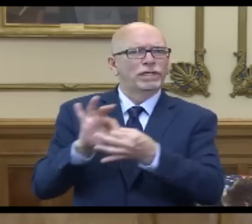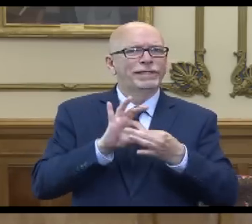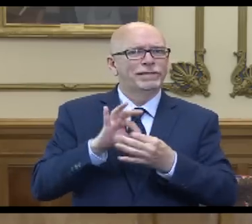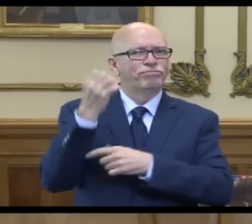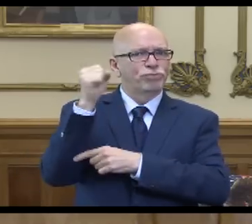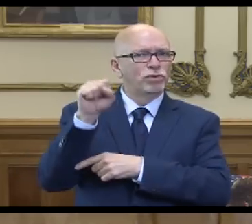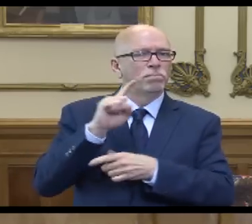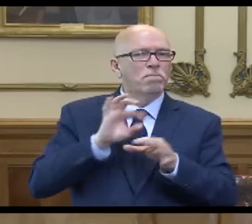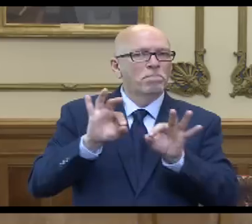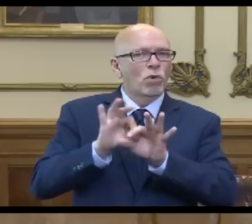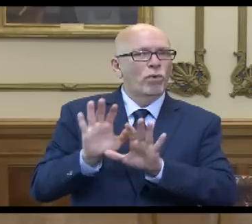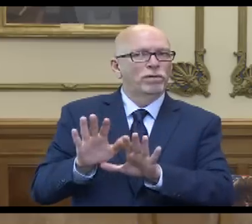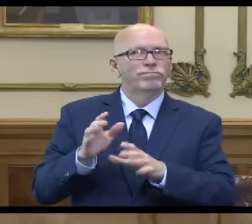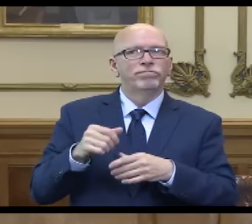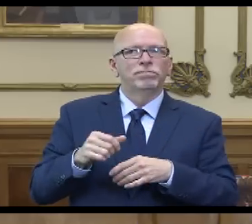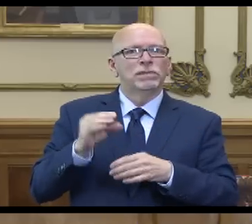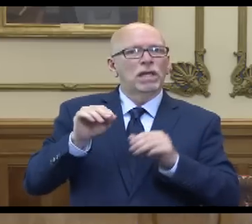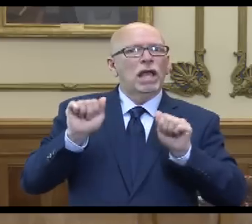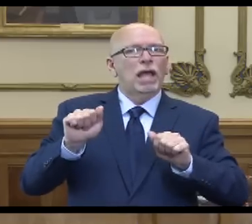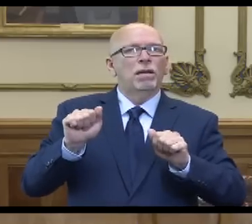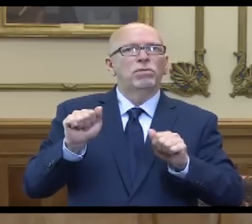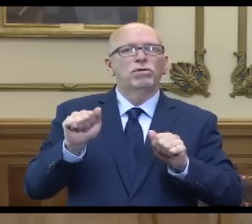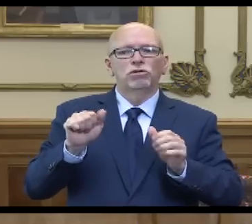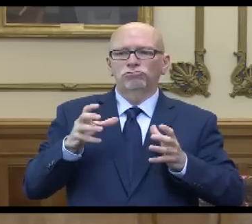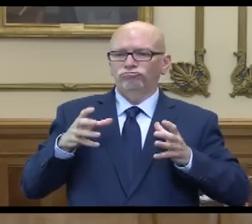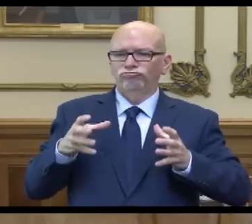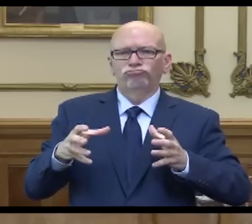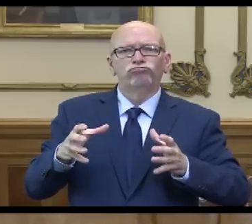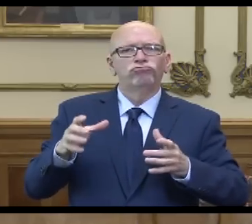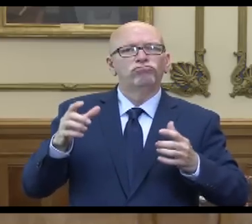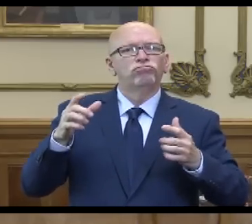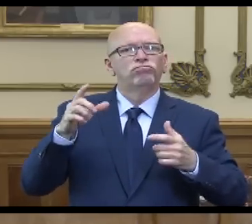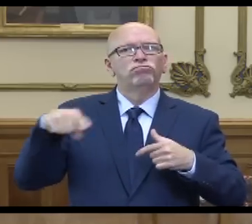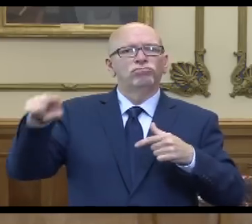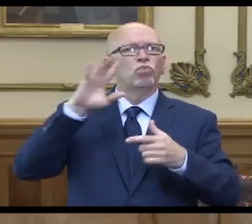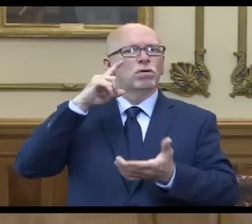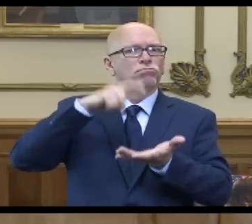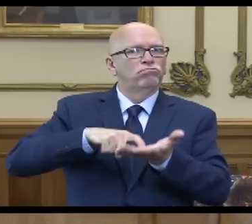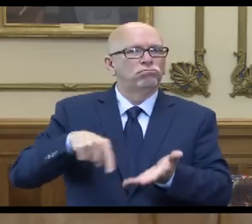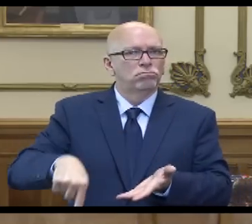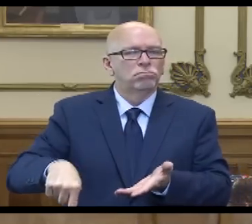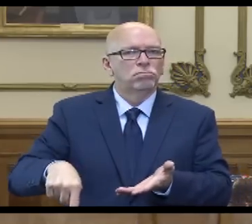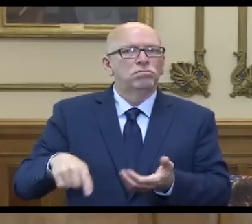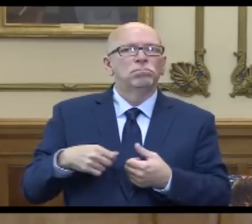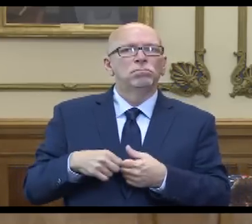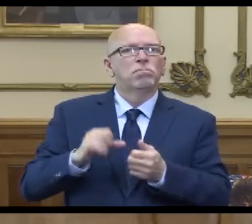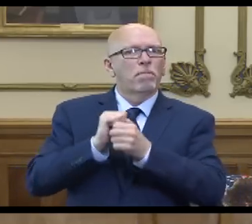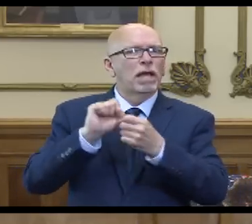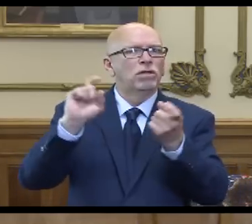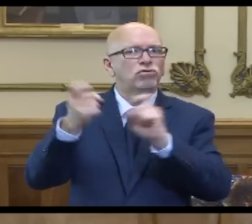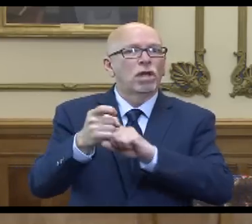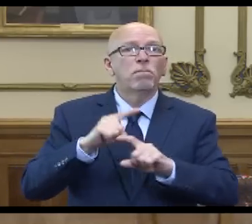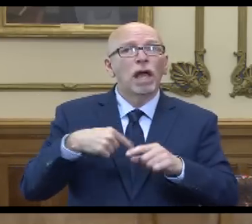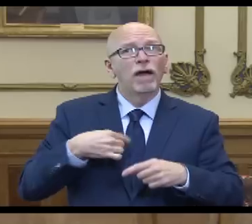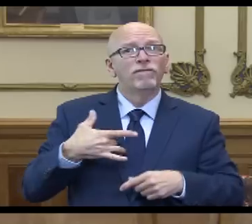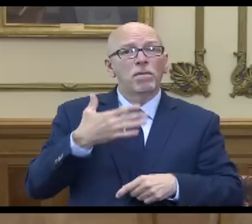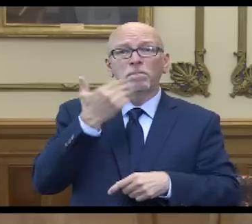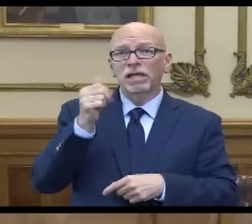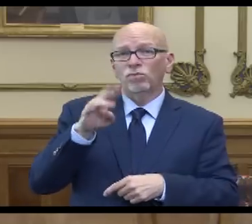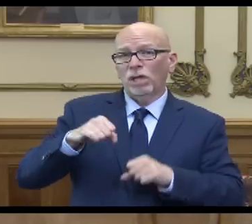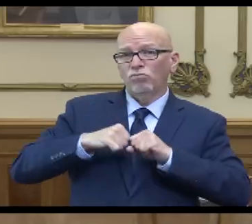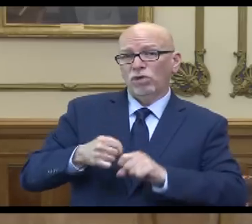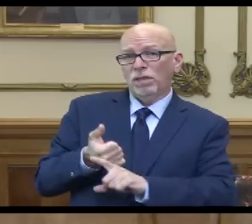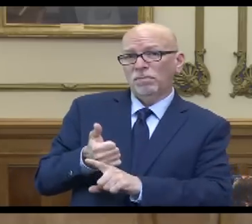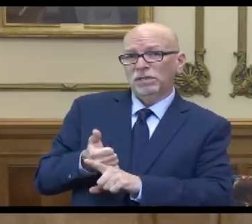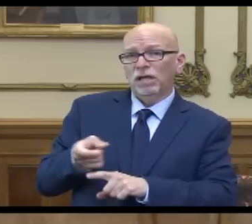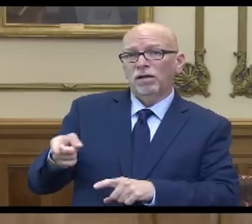regards to being able to make their voices heard. But I do believe that the best way to protect themselves would be